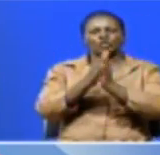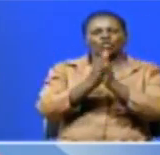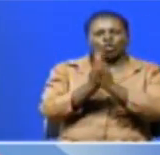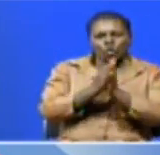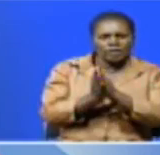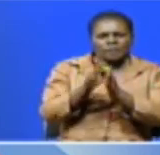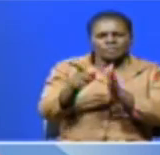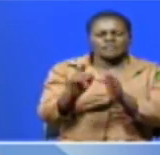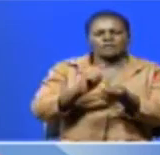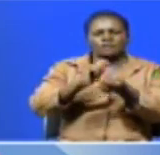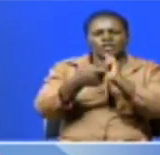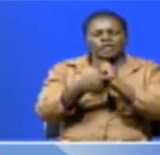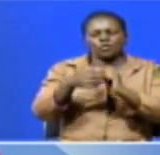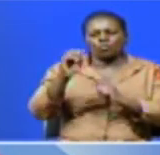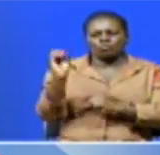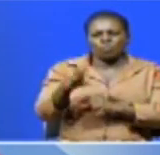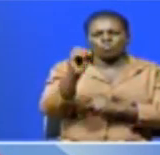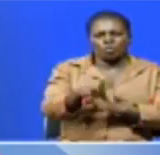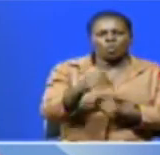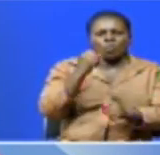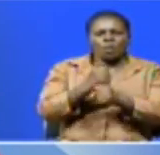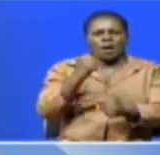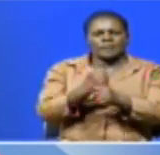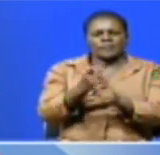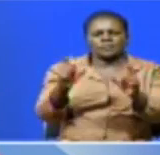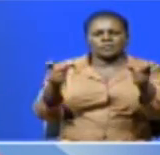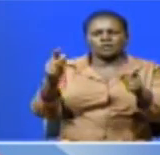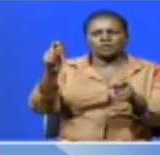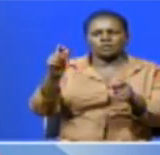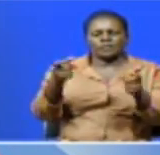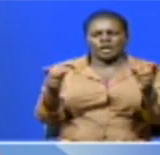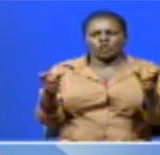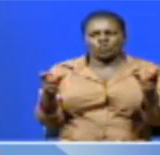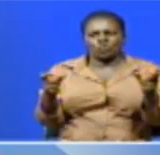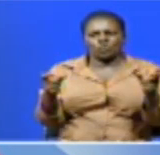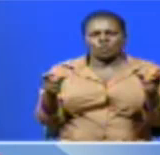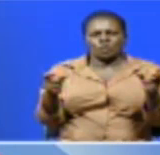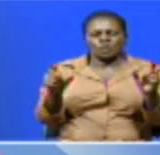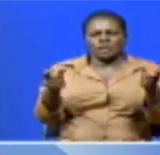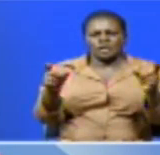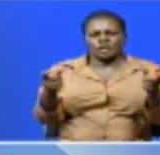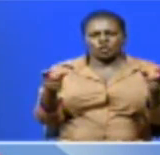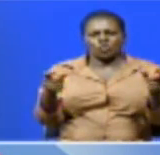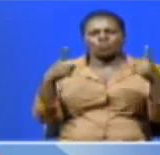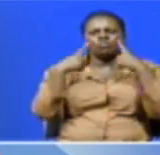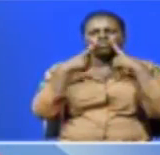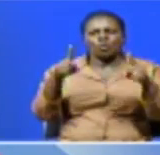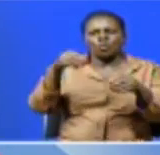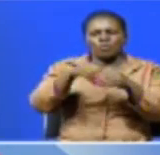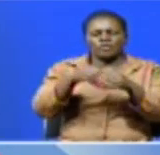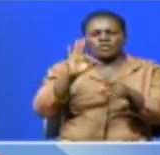he recycled electronic waste into a working radio station, Mawaya FM. The radio station broadcasts within